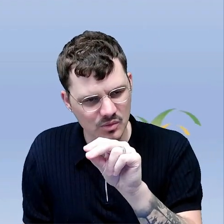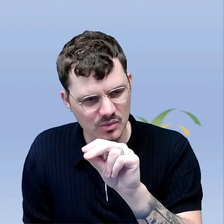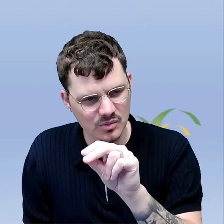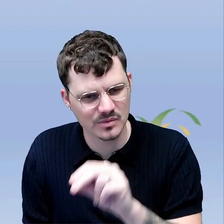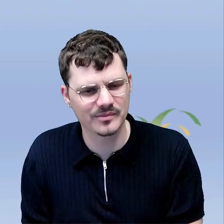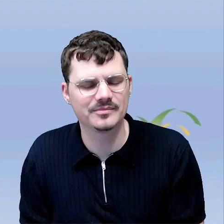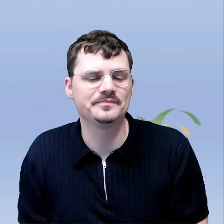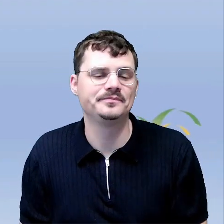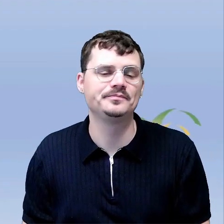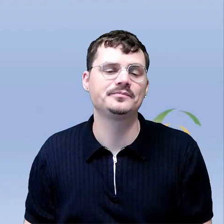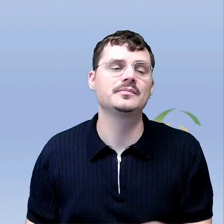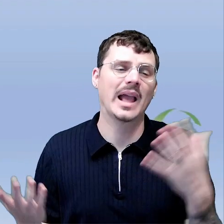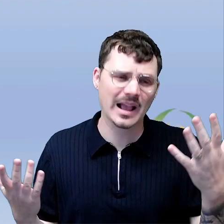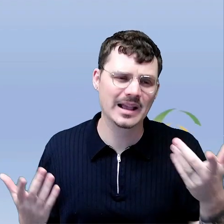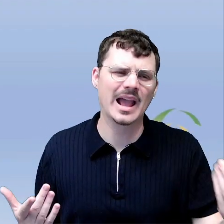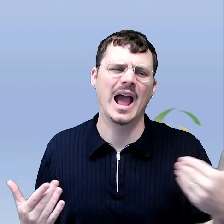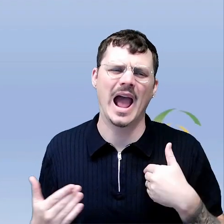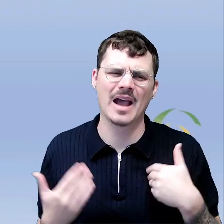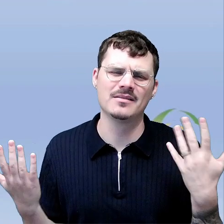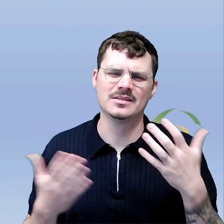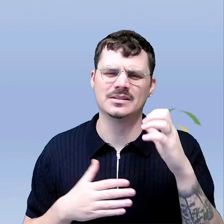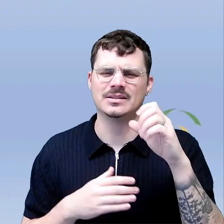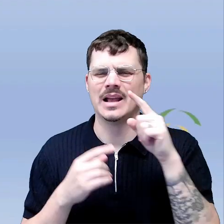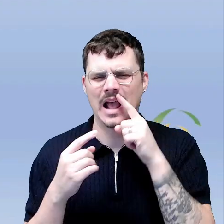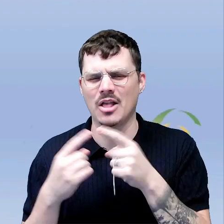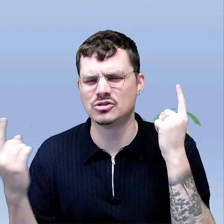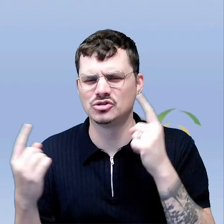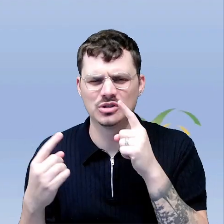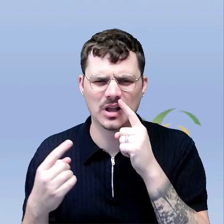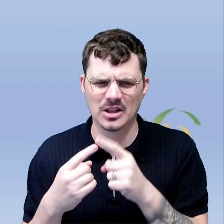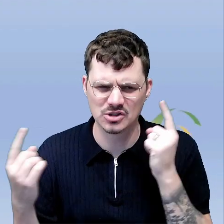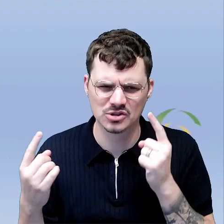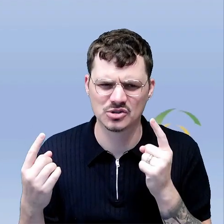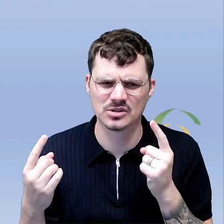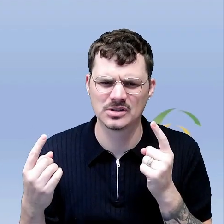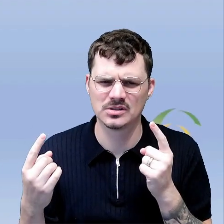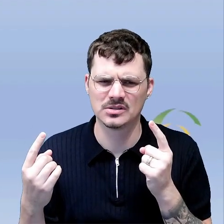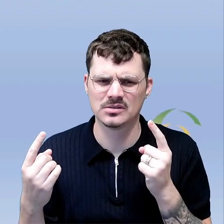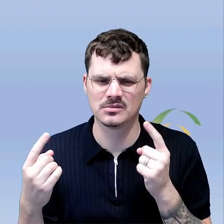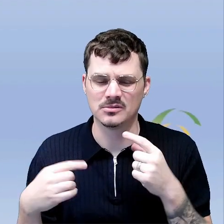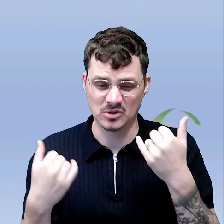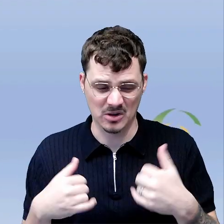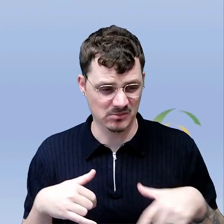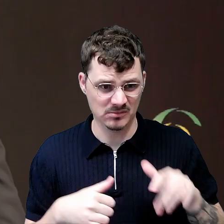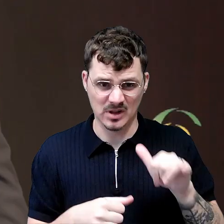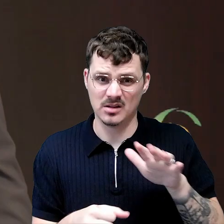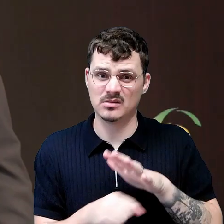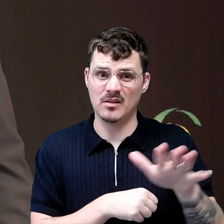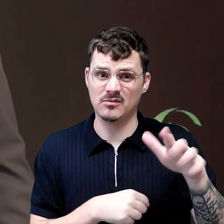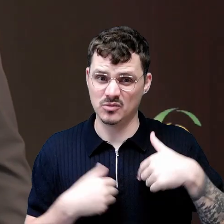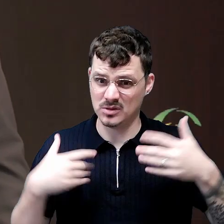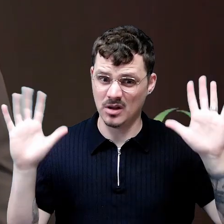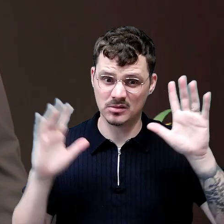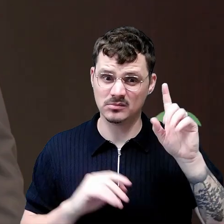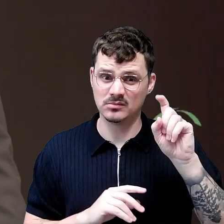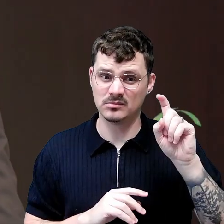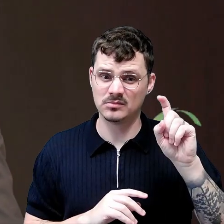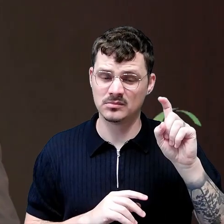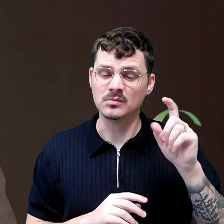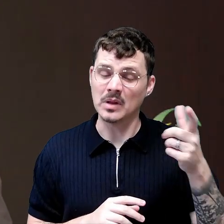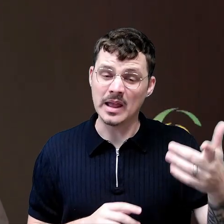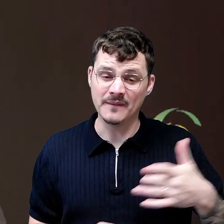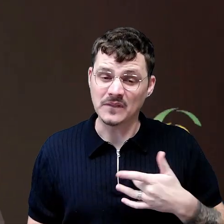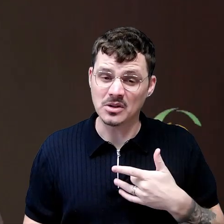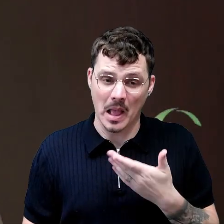And he's got allergies and stuff. Isn't this enough? Are we done yet? Well, he feels